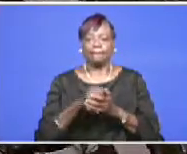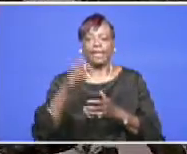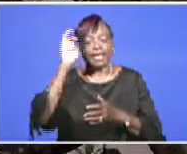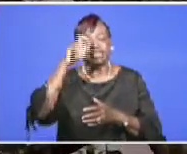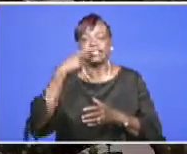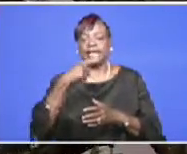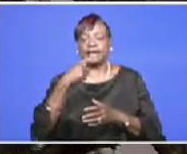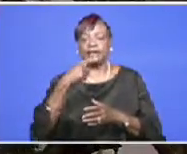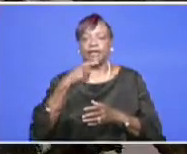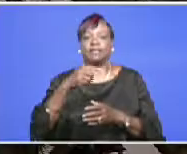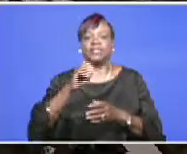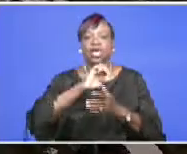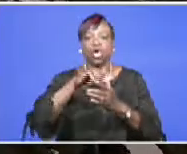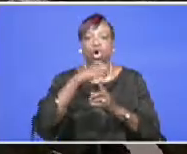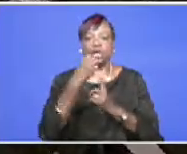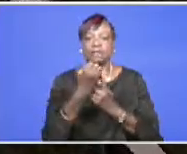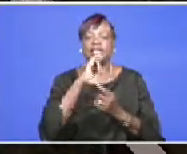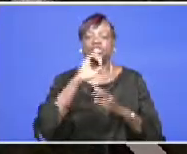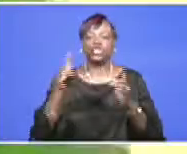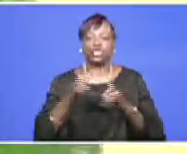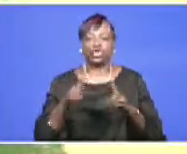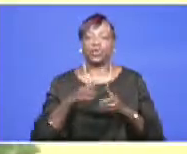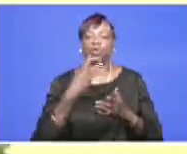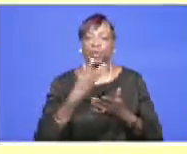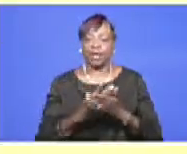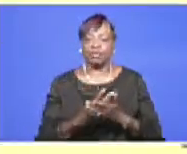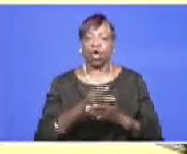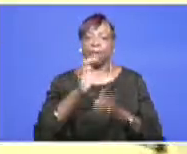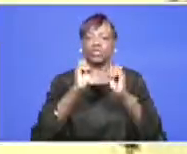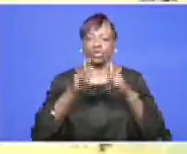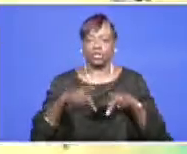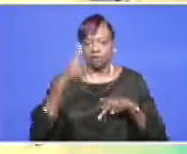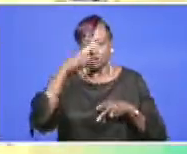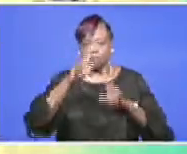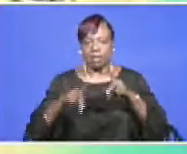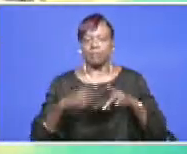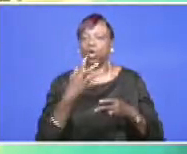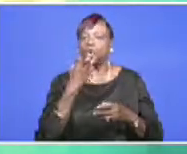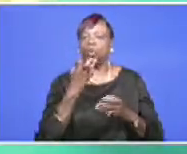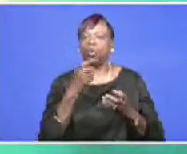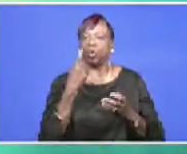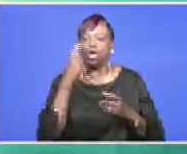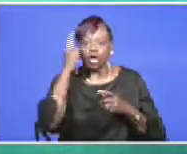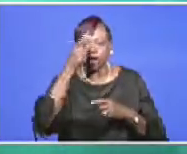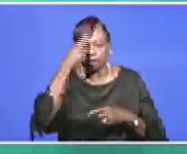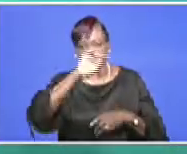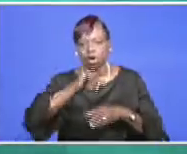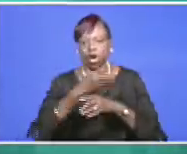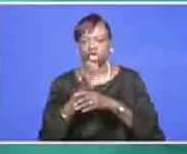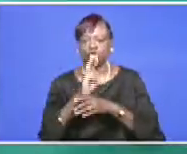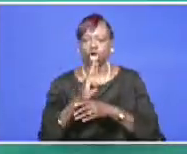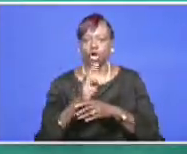particularly tourism, so there are opportunities for job seekers. Cleopatra Murphy, ZNS Network News.